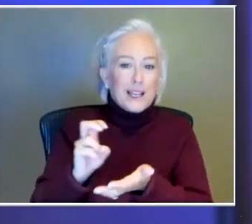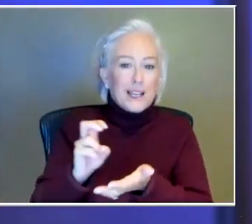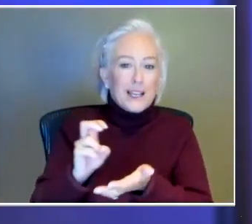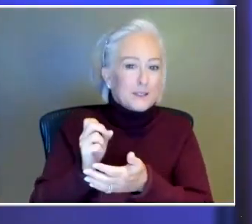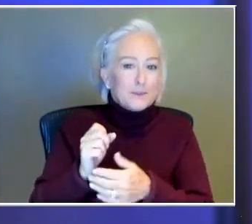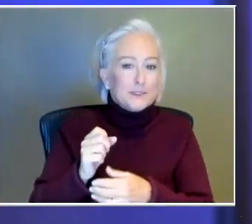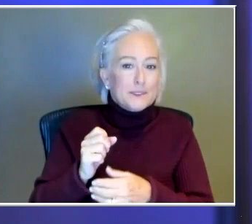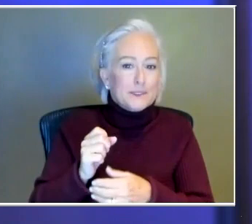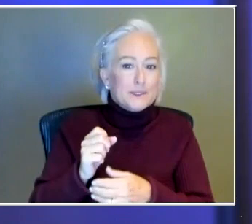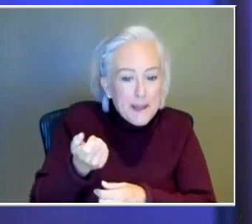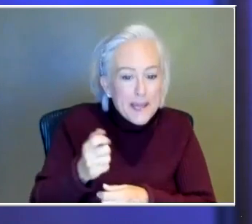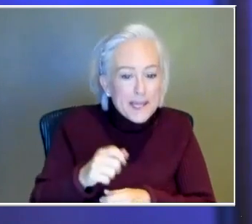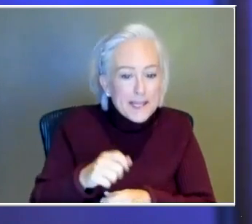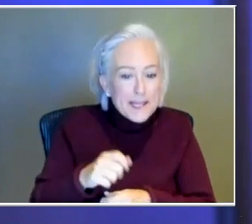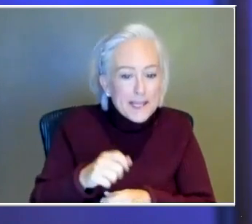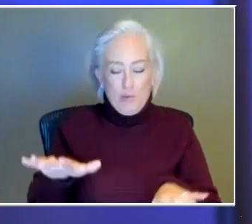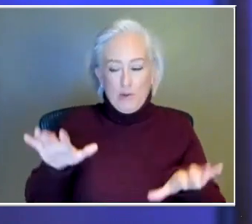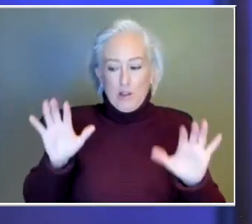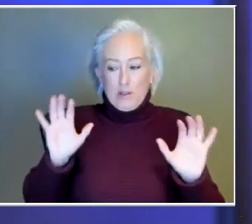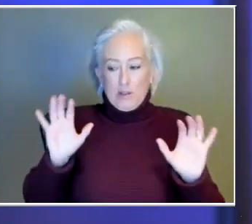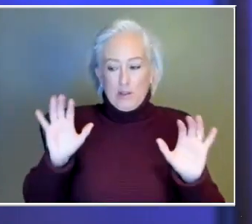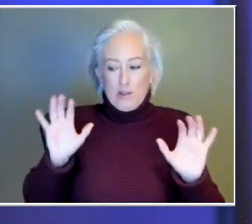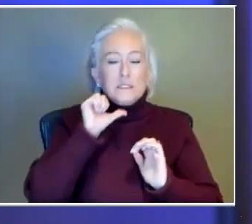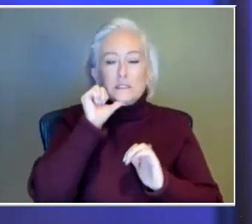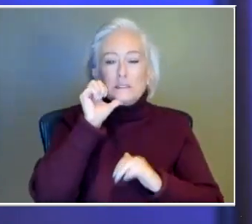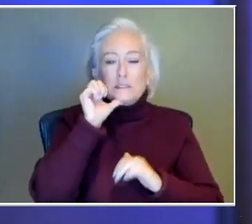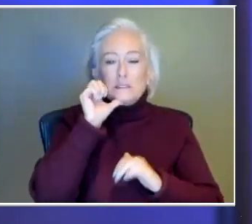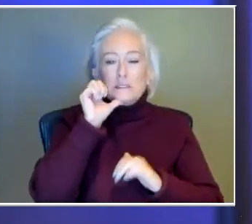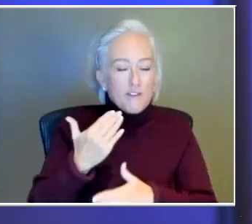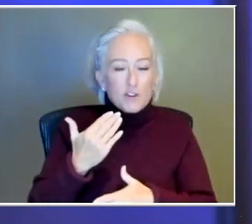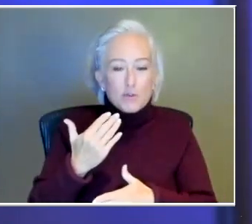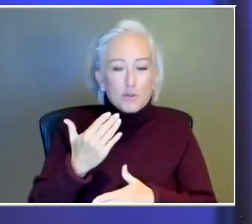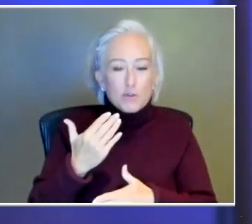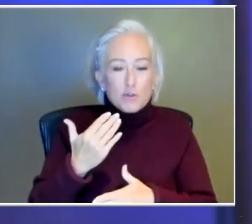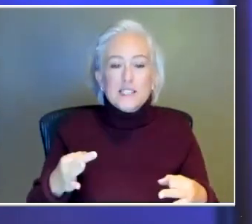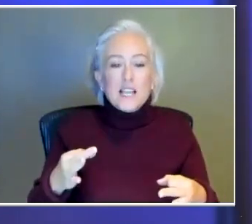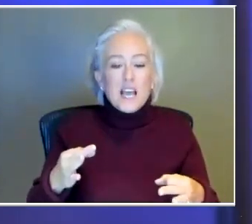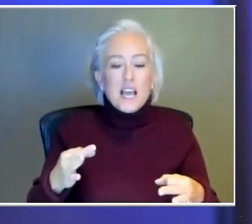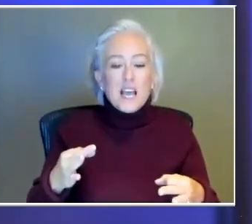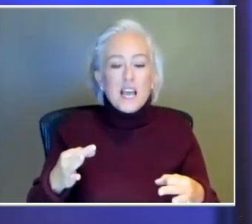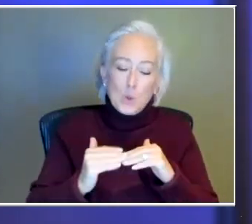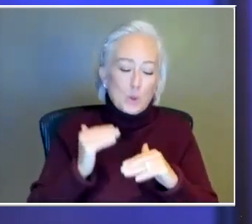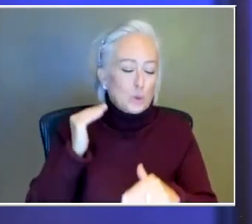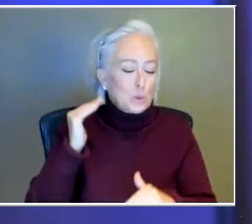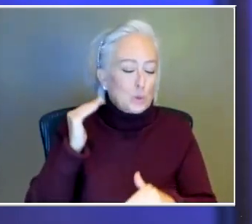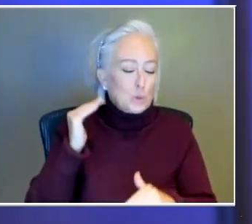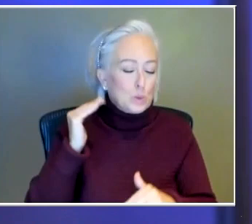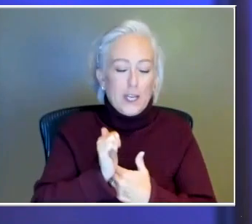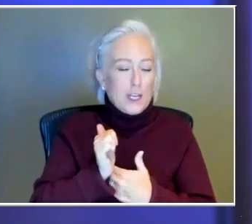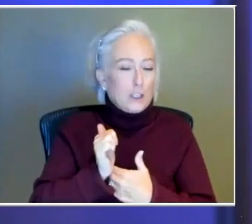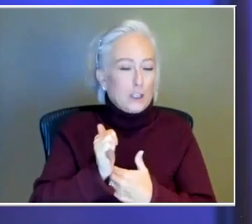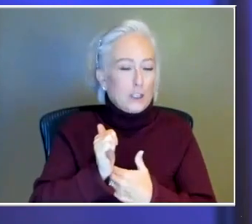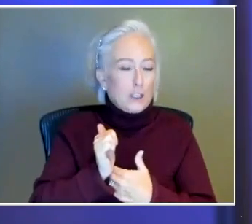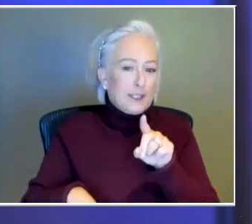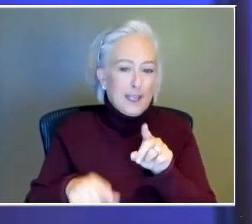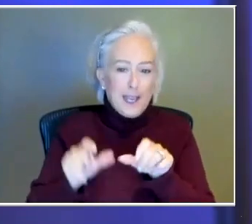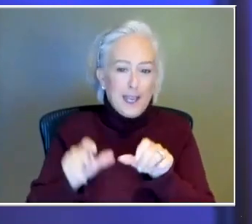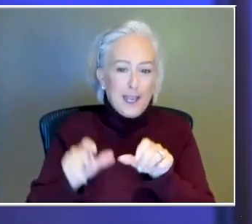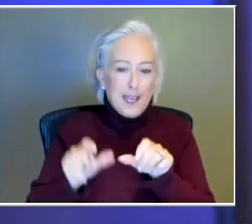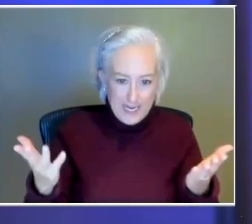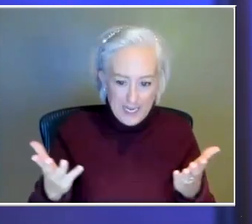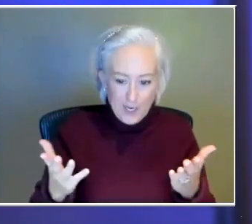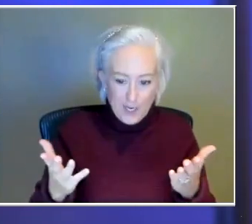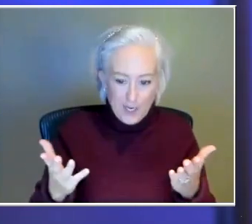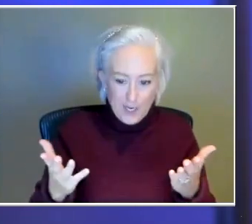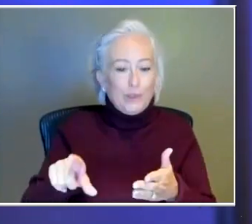be uncomfortable. And they just said, it's too dangerous to have you here. We have to let you go. And with that,